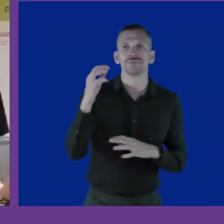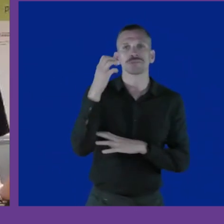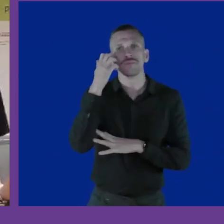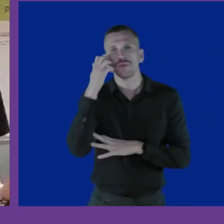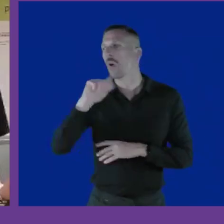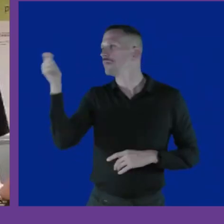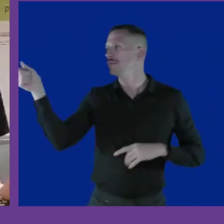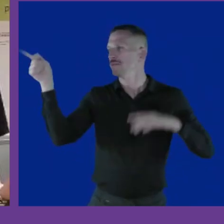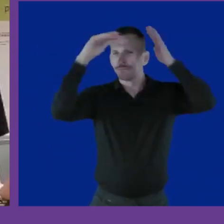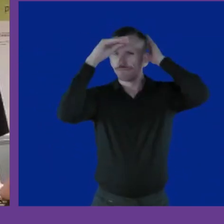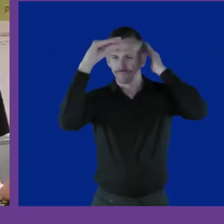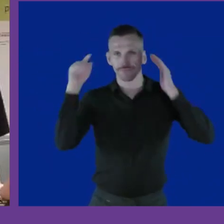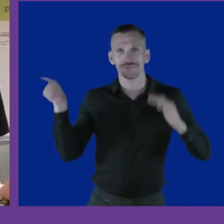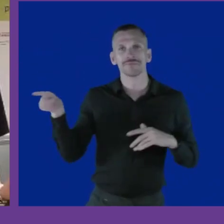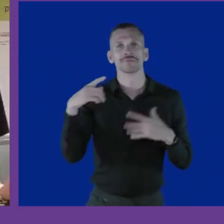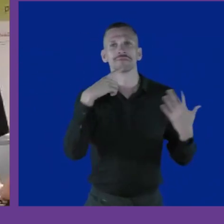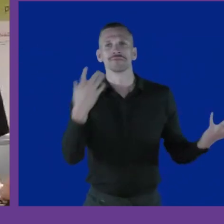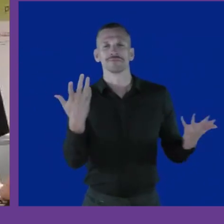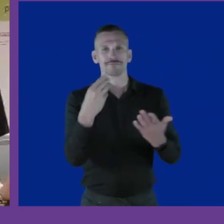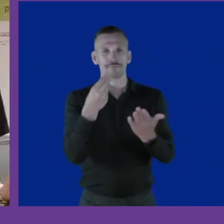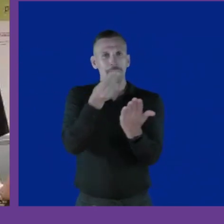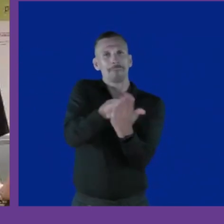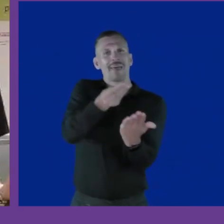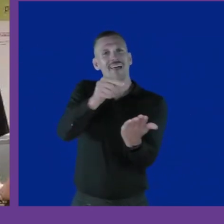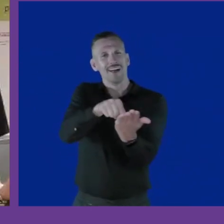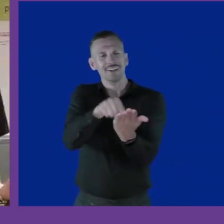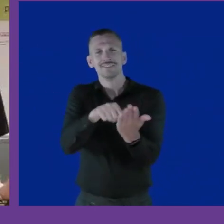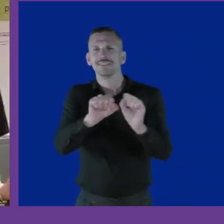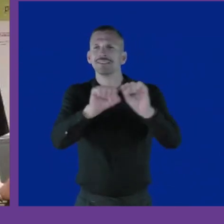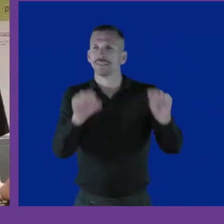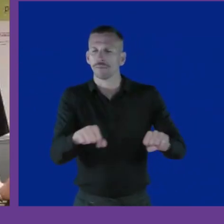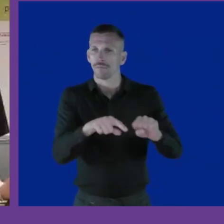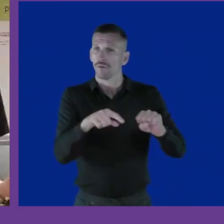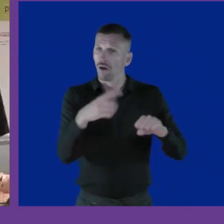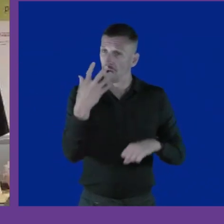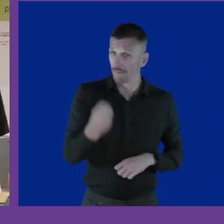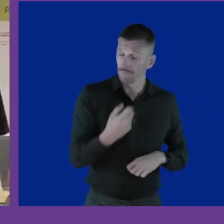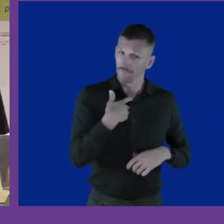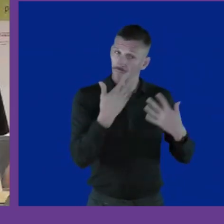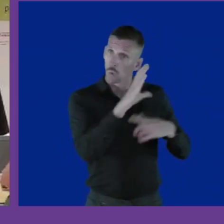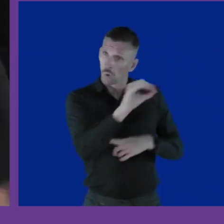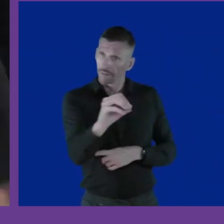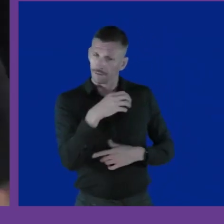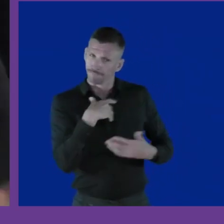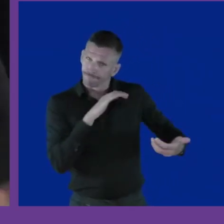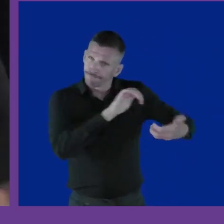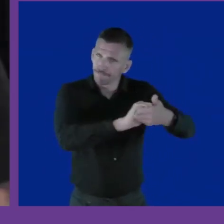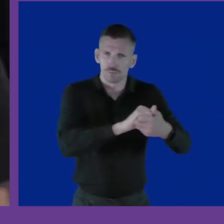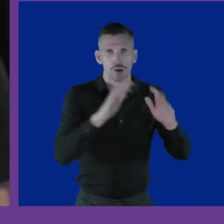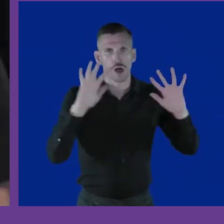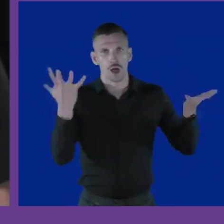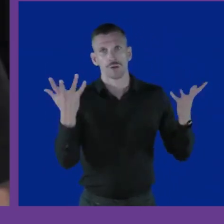the payment system companies needs to work out to send that